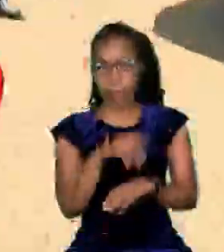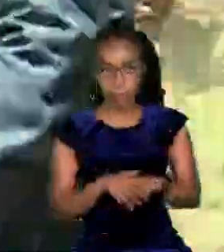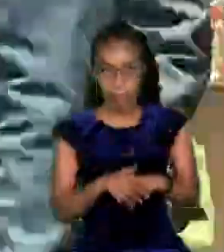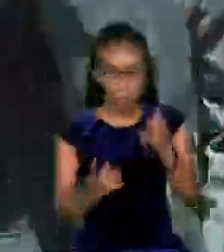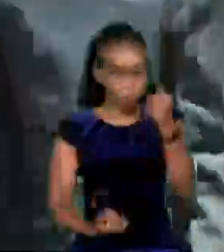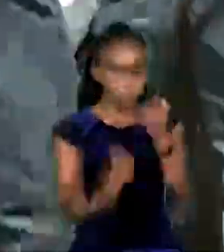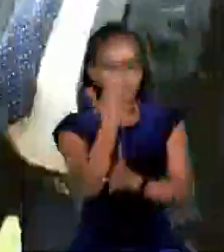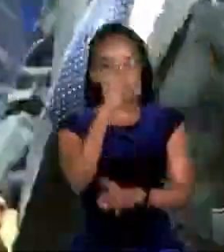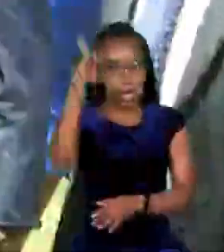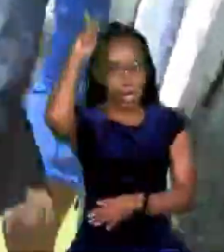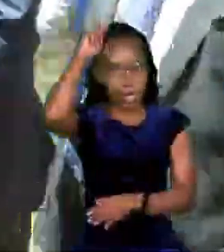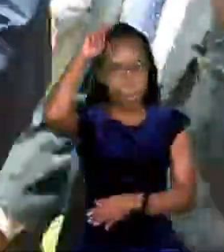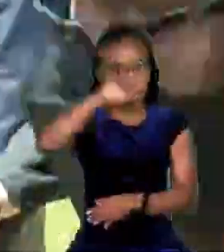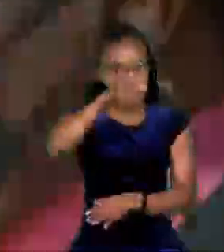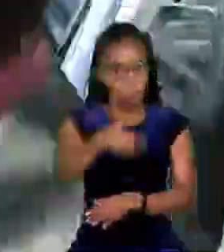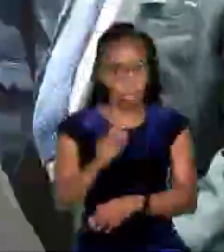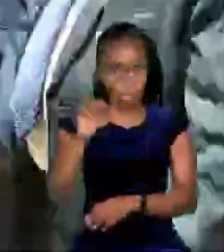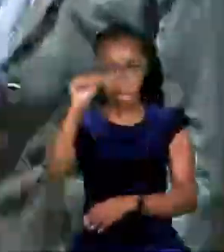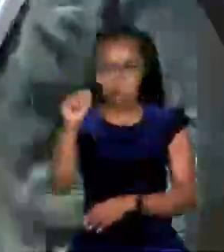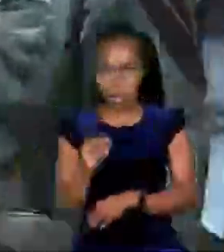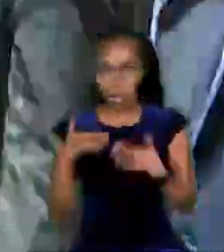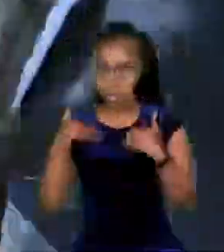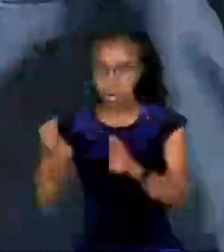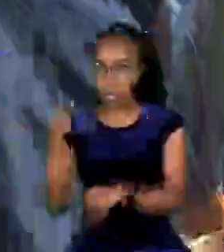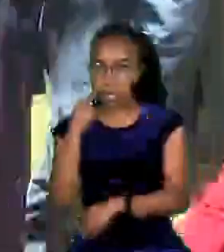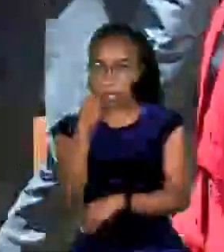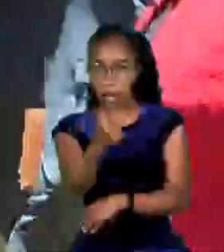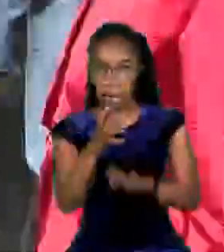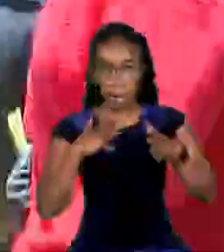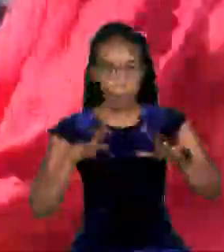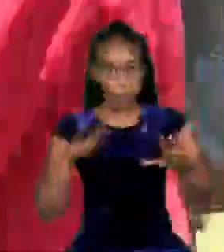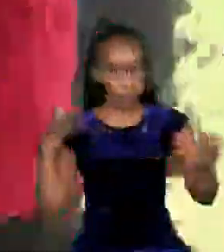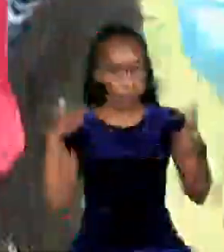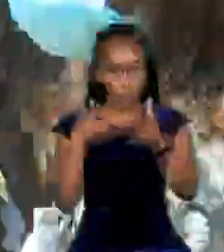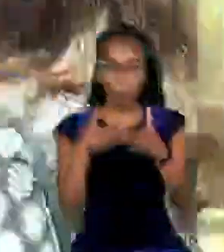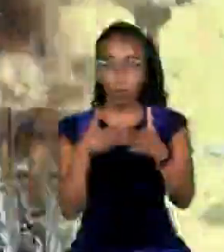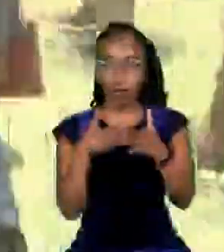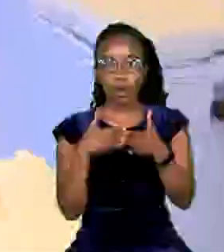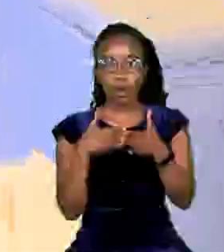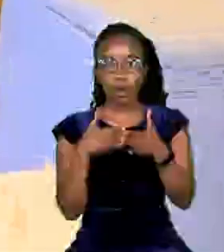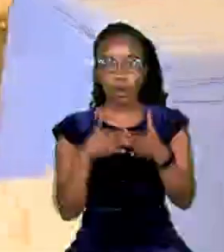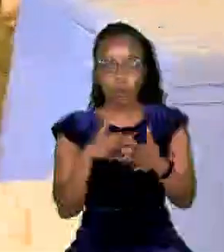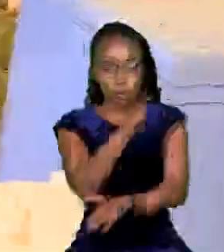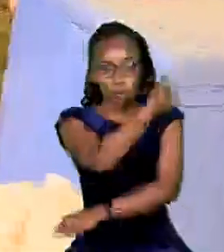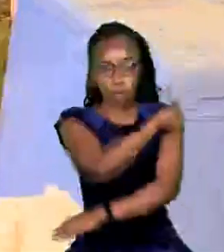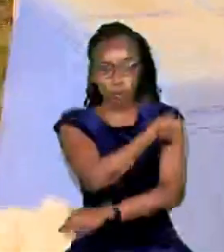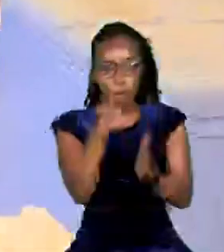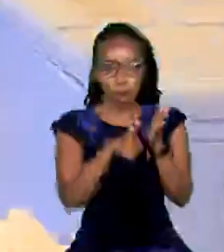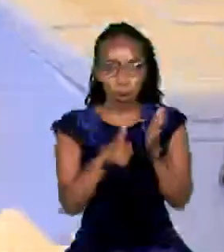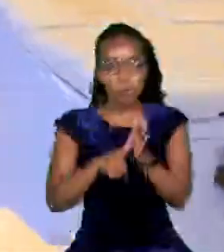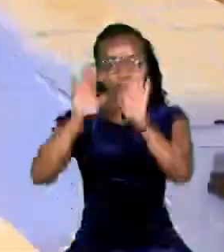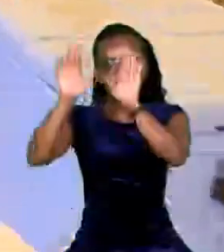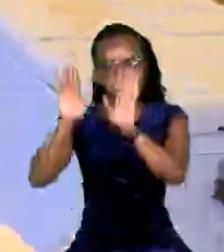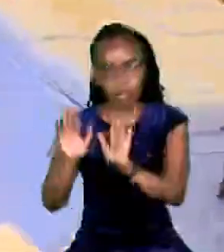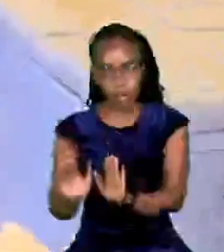Kiambu County, CS Mutahi Kagwe appealed to the world community to stop vaccine appetite, adding it is unnecessary to vaccinate